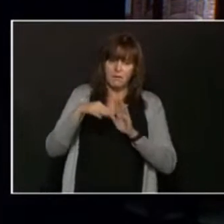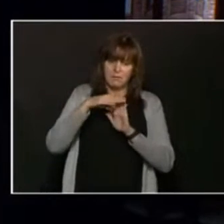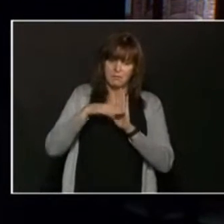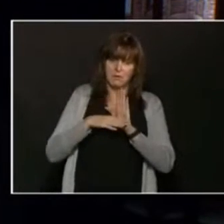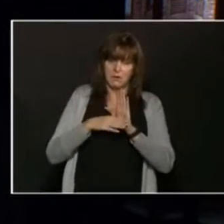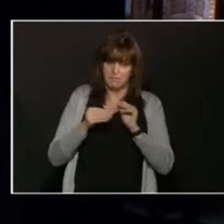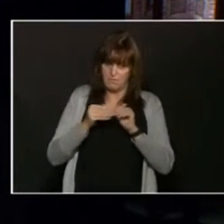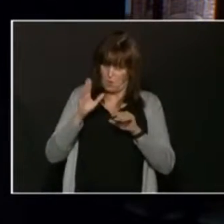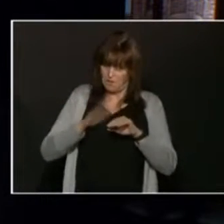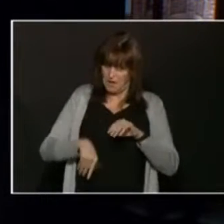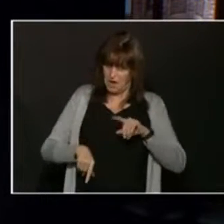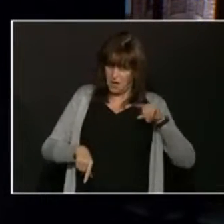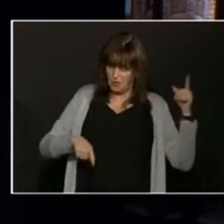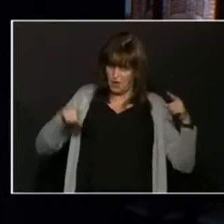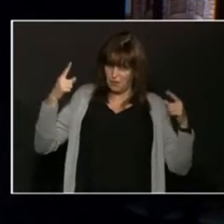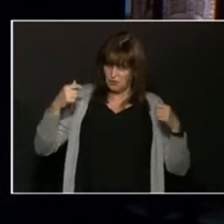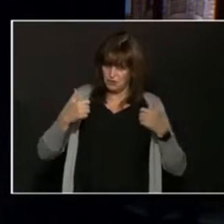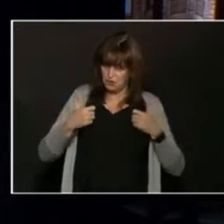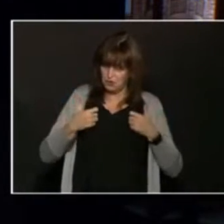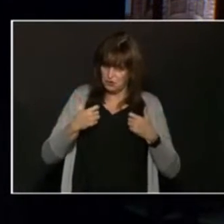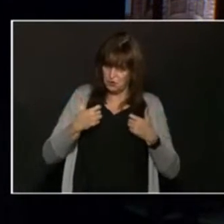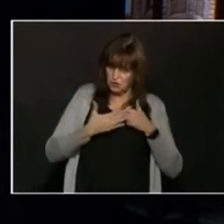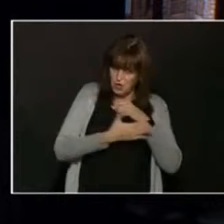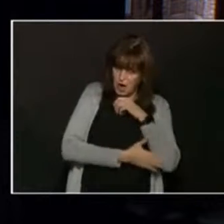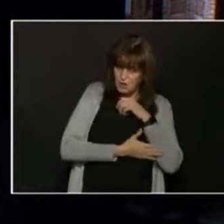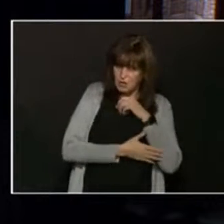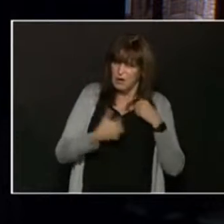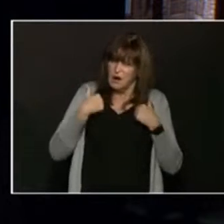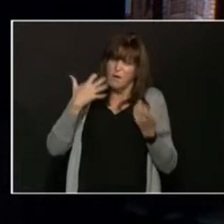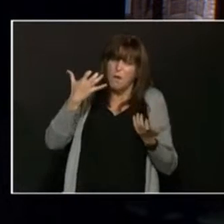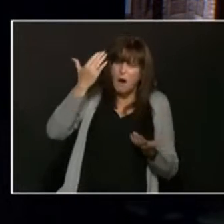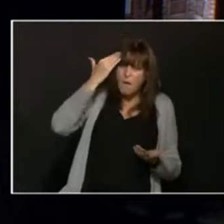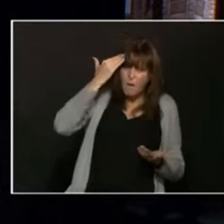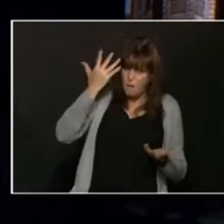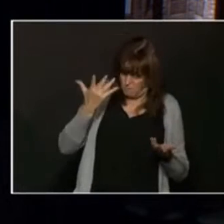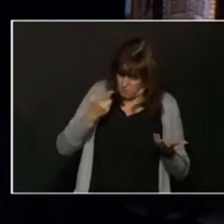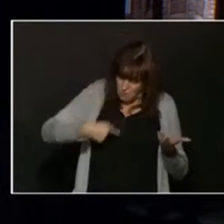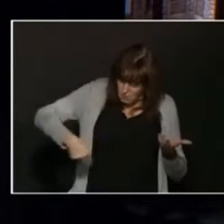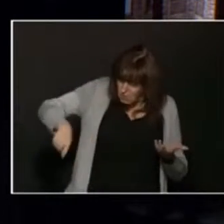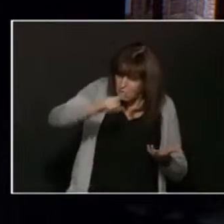actually contributing to this steep rise of infections that we've seen?